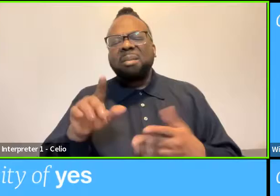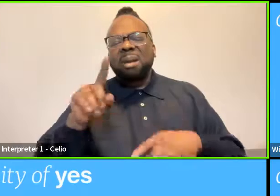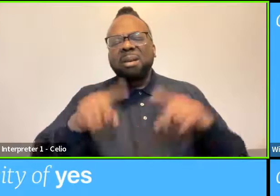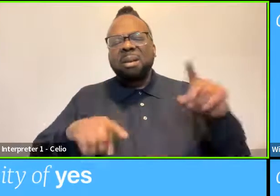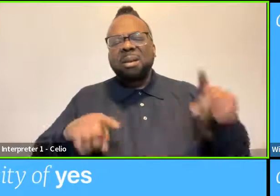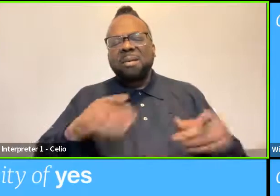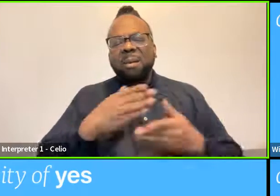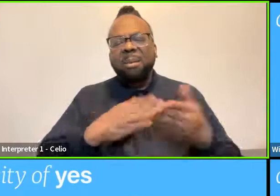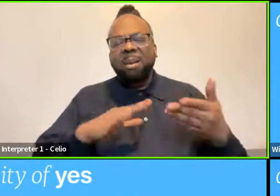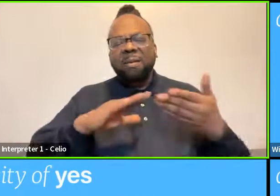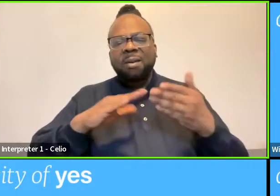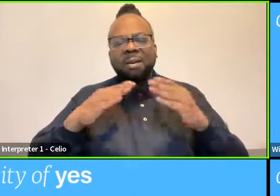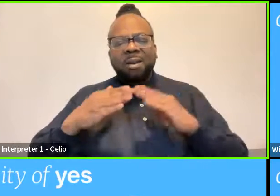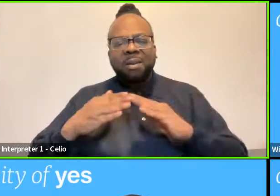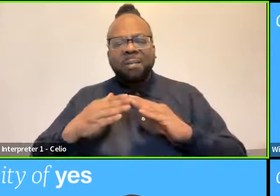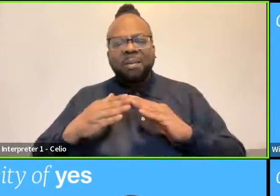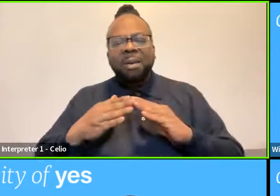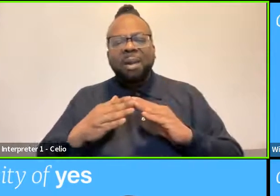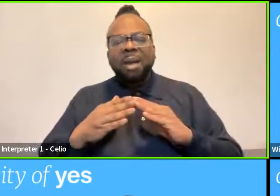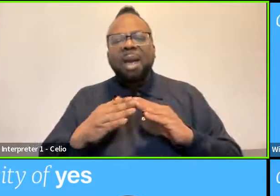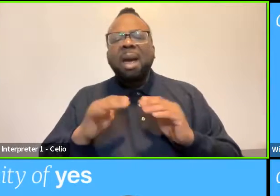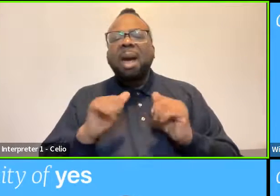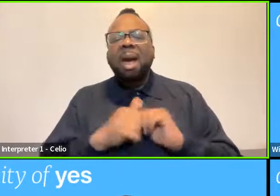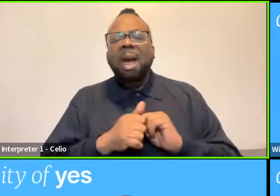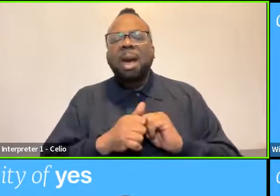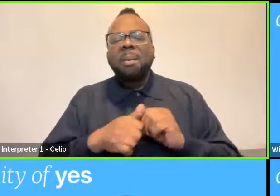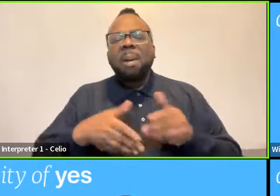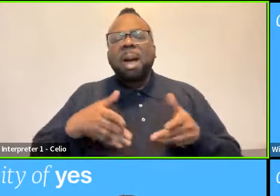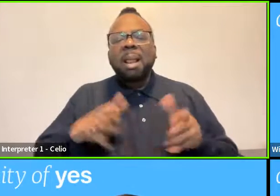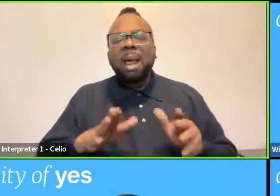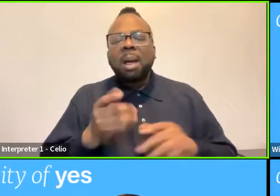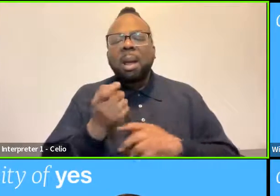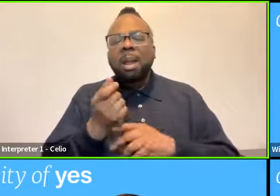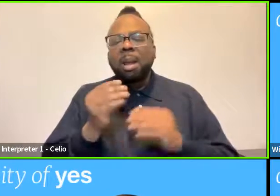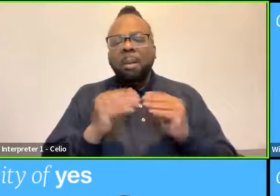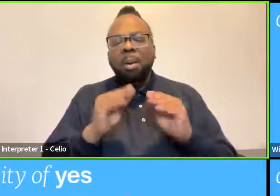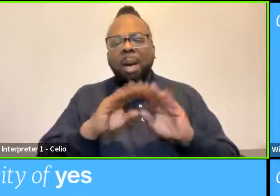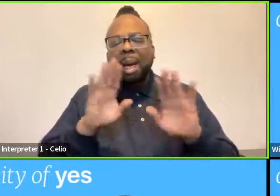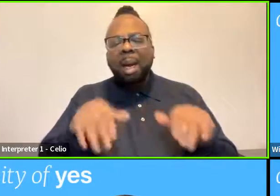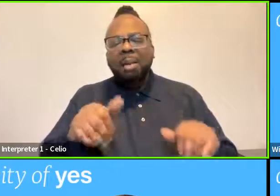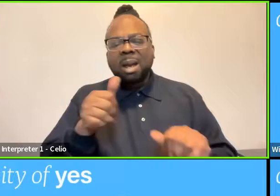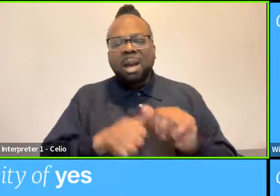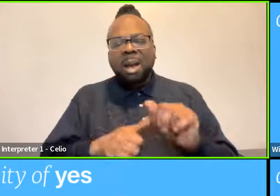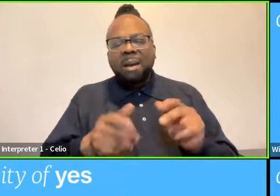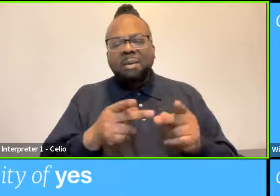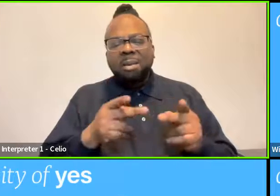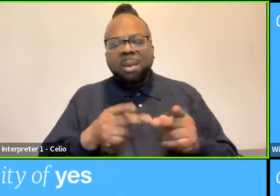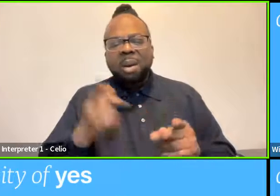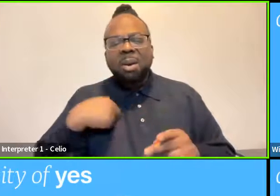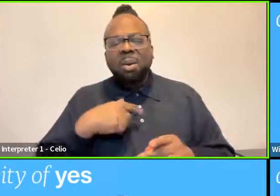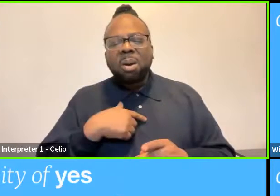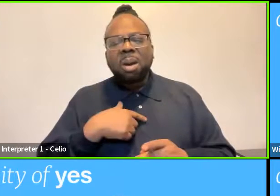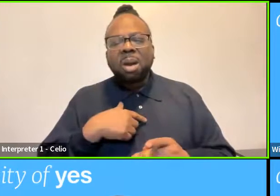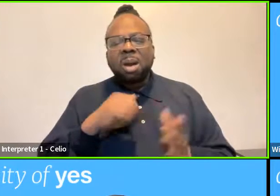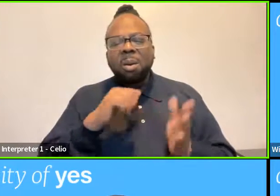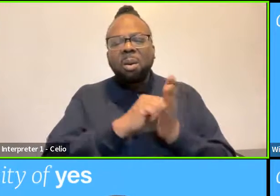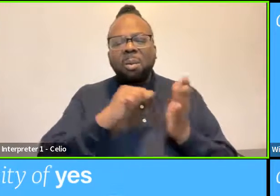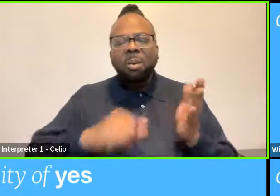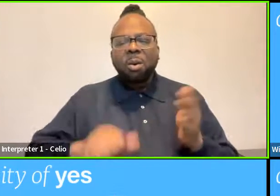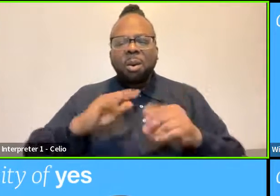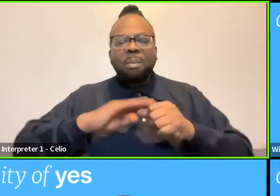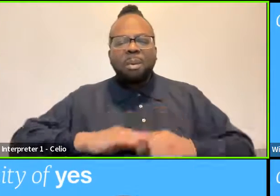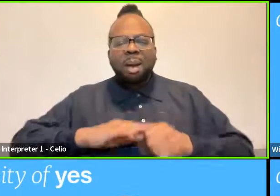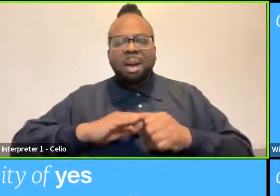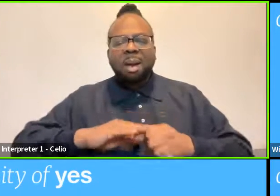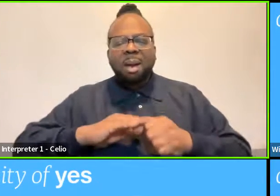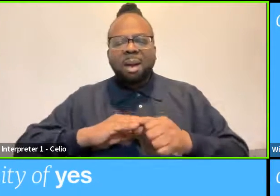of the city. By enabling a little more housing everywhere, we will be taking pressure off of the neighborhoods, the parts of the